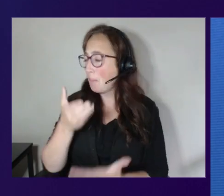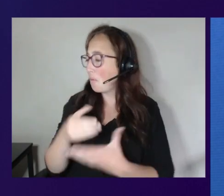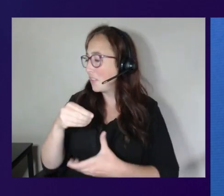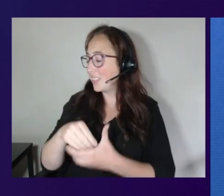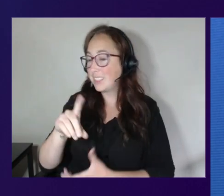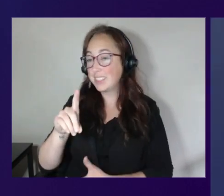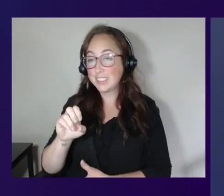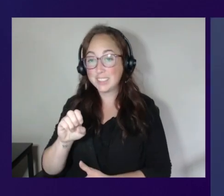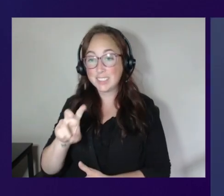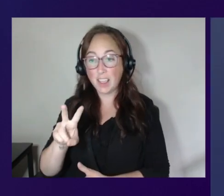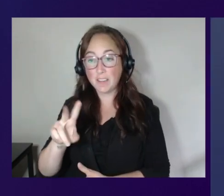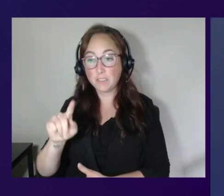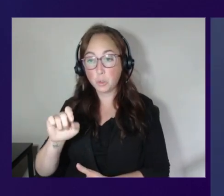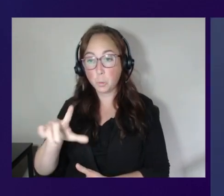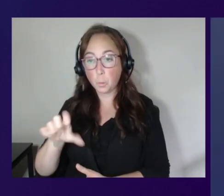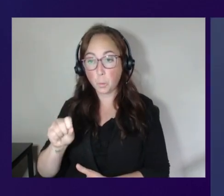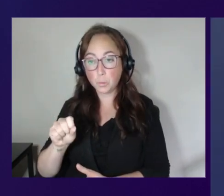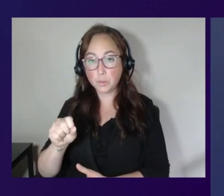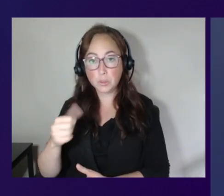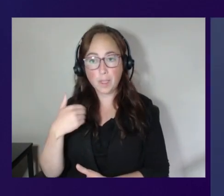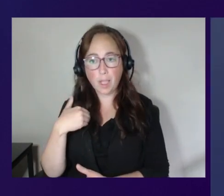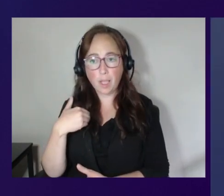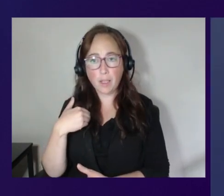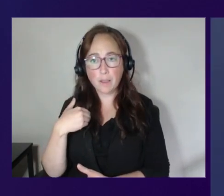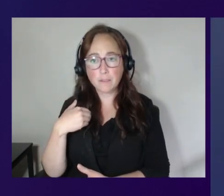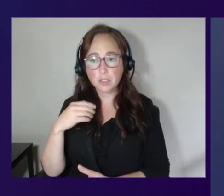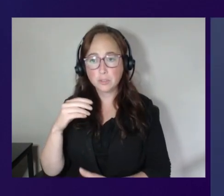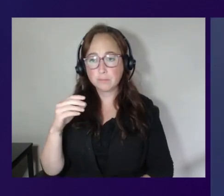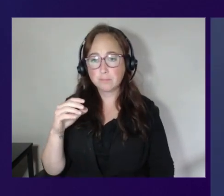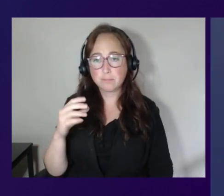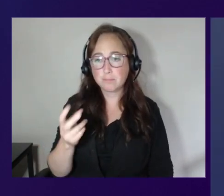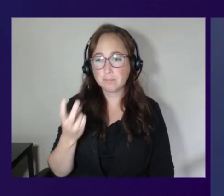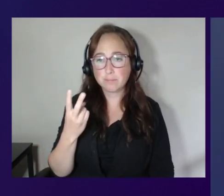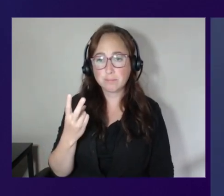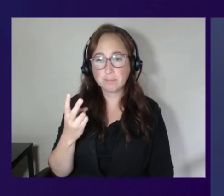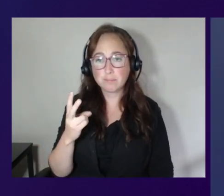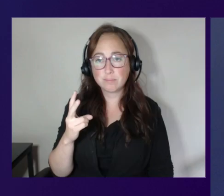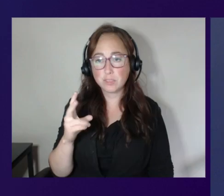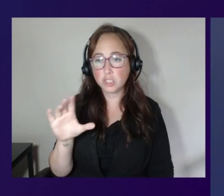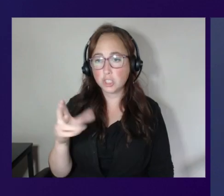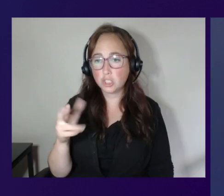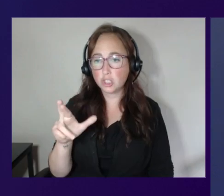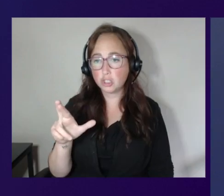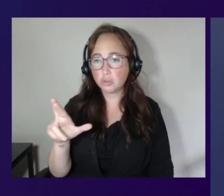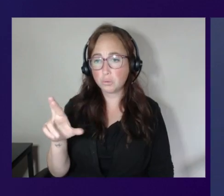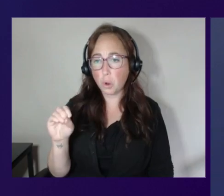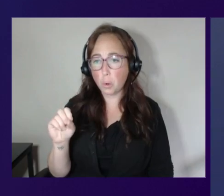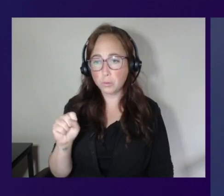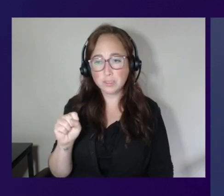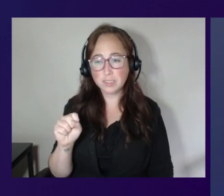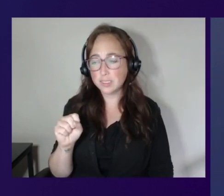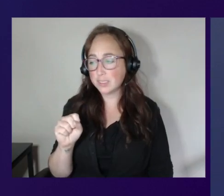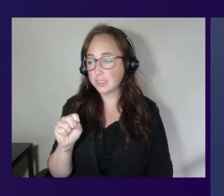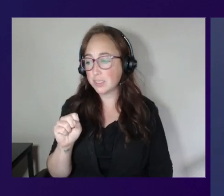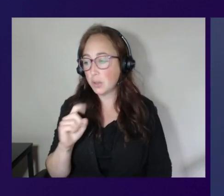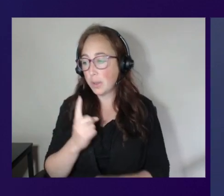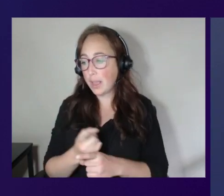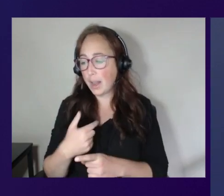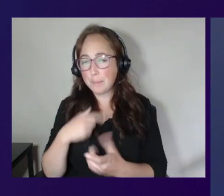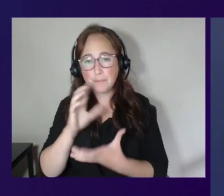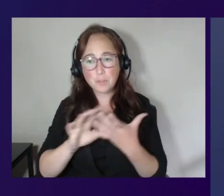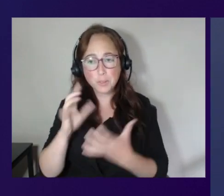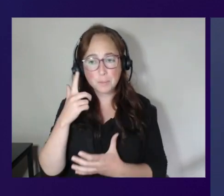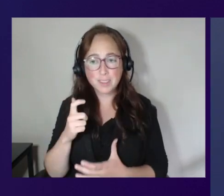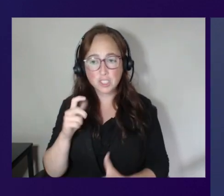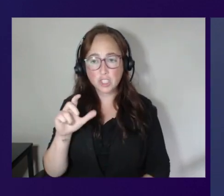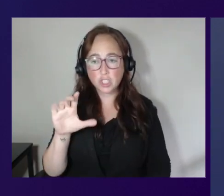the. We had churros for lunch. Yeah. Proof is in the churros. I always get those confused because there's the cat treat called churu,